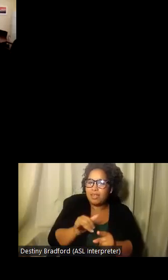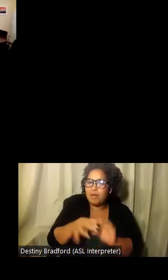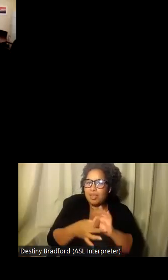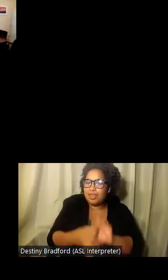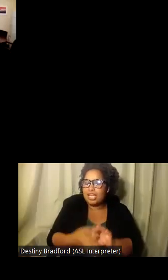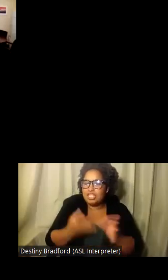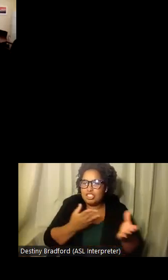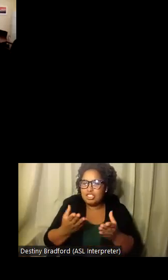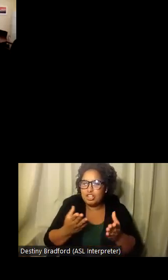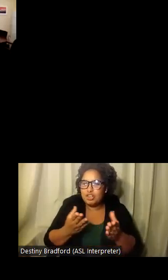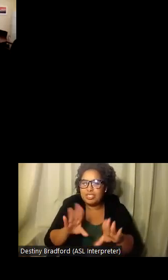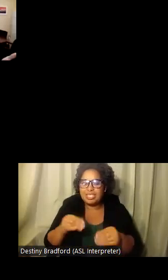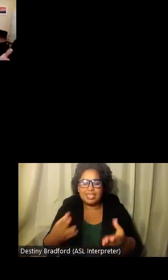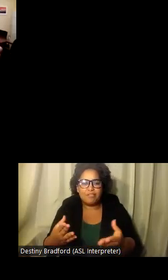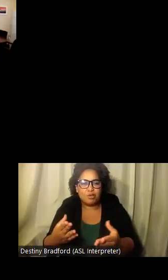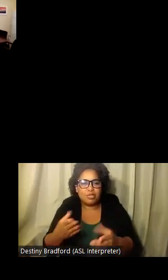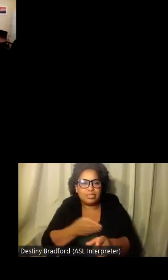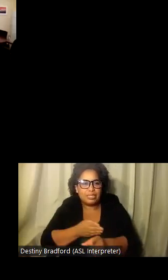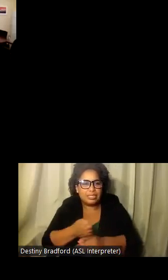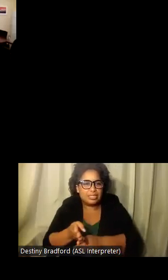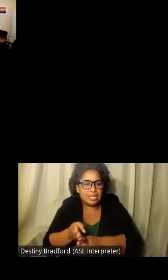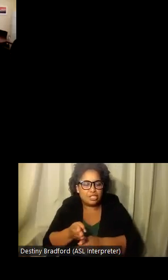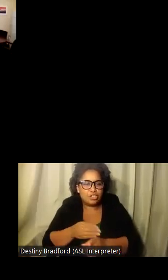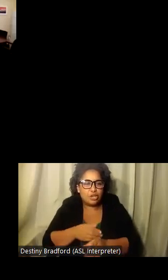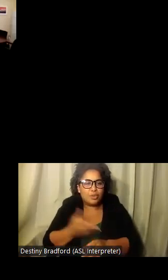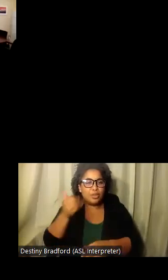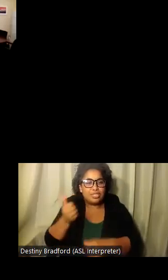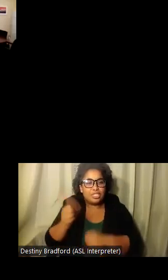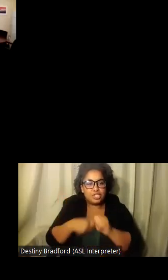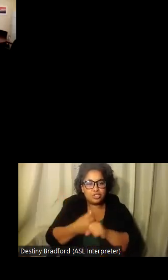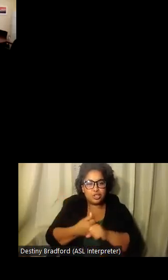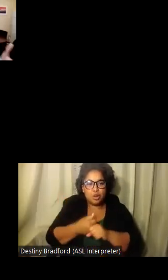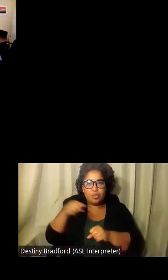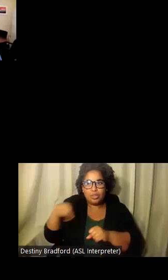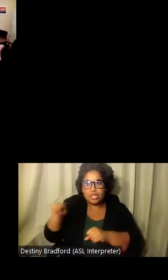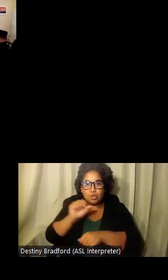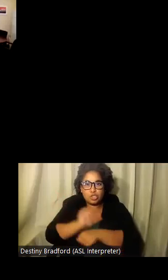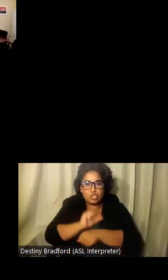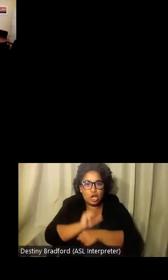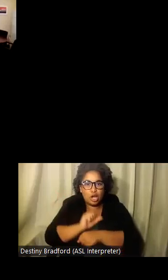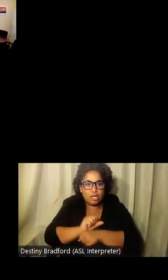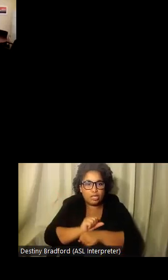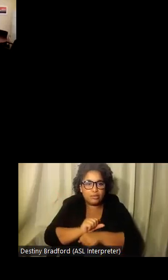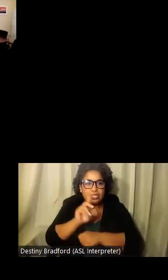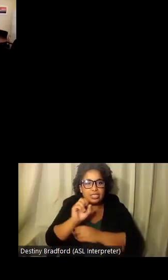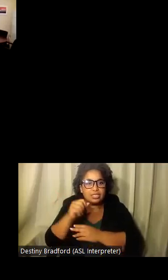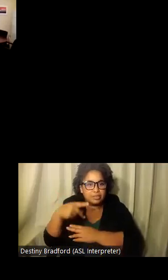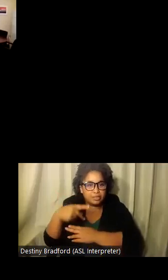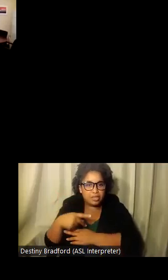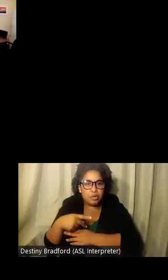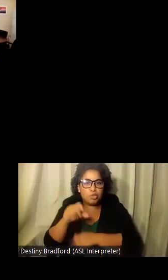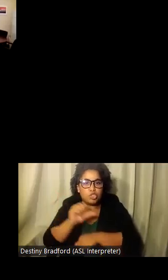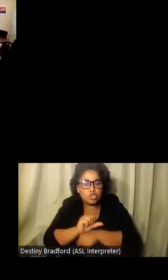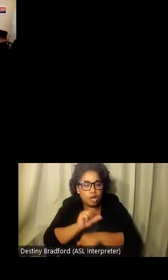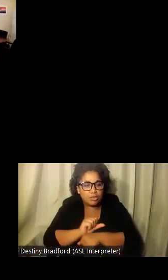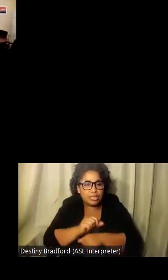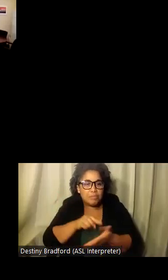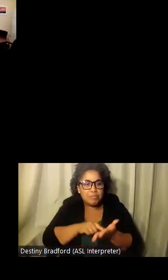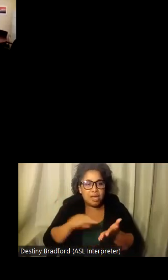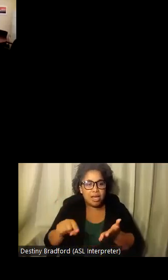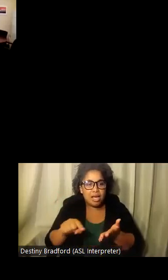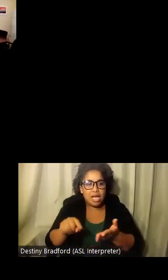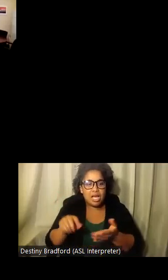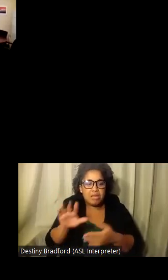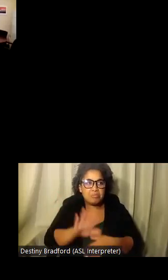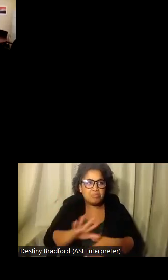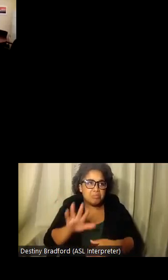delivery sector. We know that 10 years ago, these were jobs. The direct support professional jobs were jobs that paid roughly in